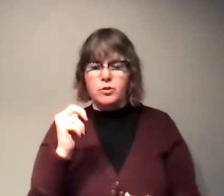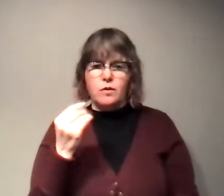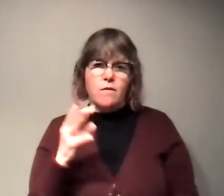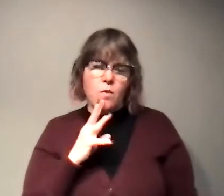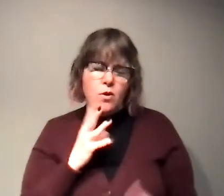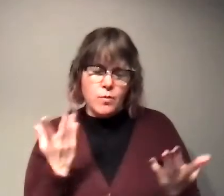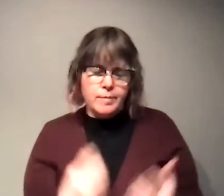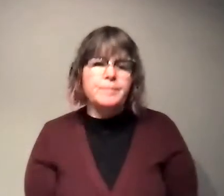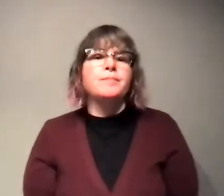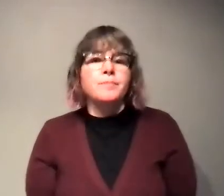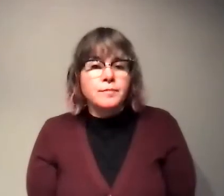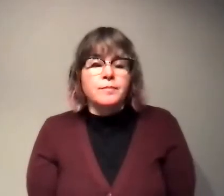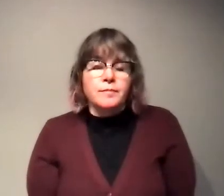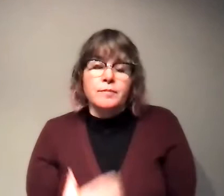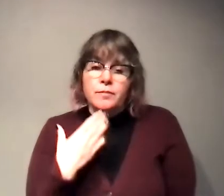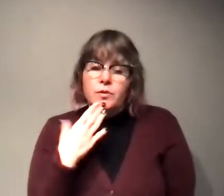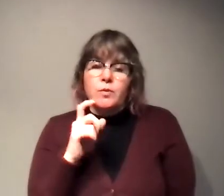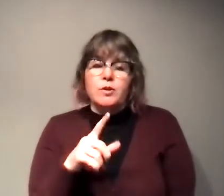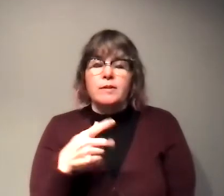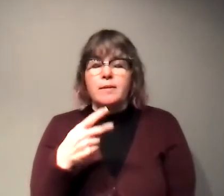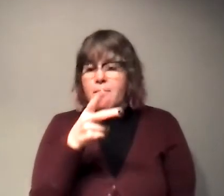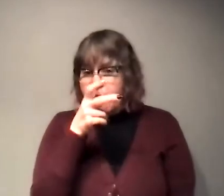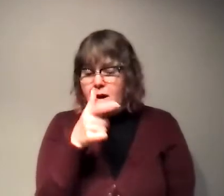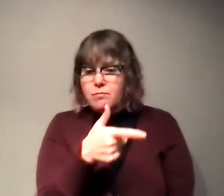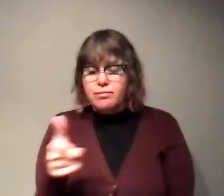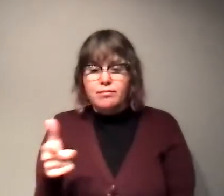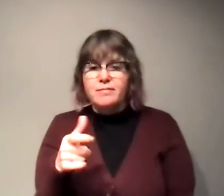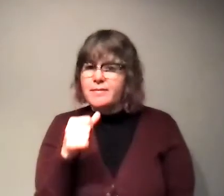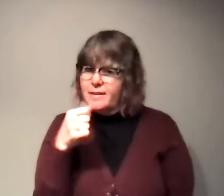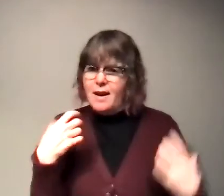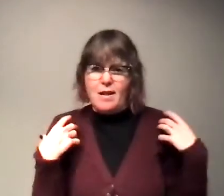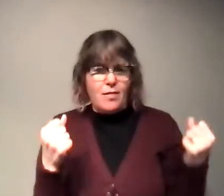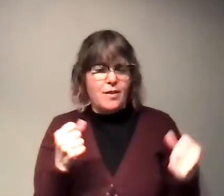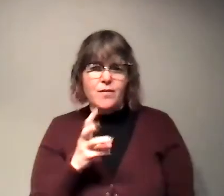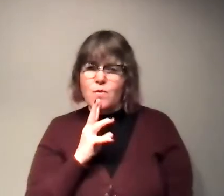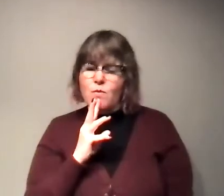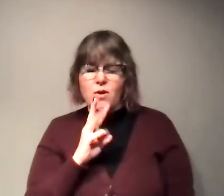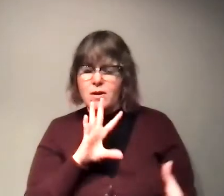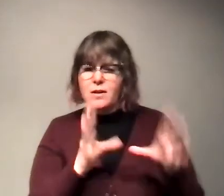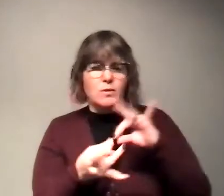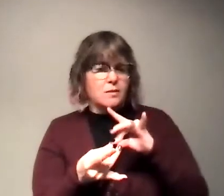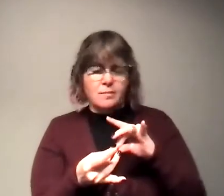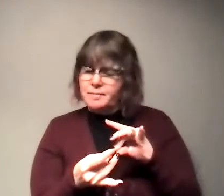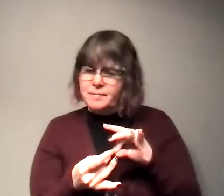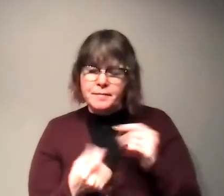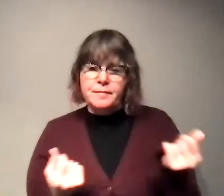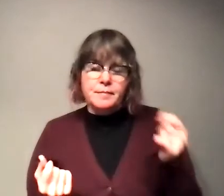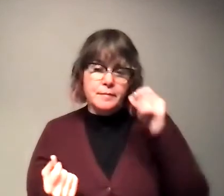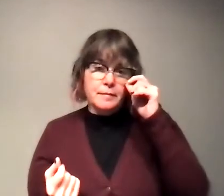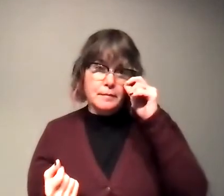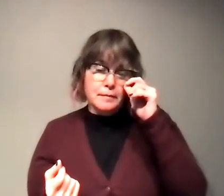Great questions. Yes, pesticides are not healthy for the water ecosystem. And so